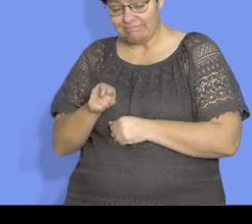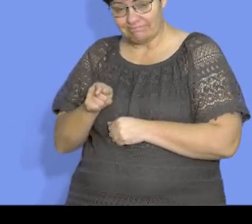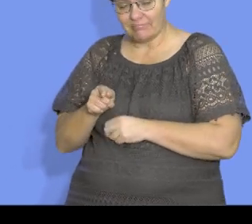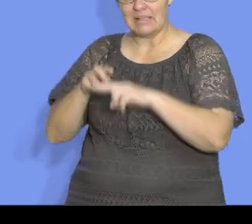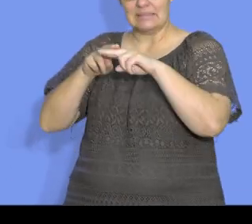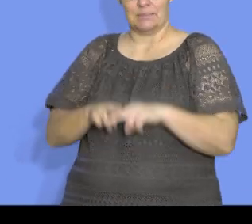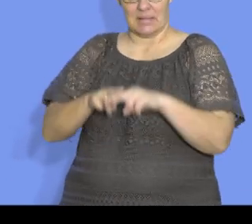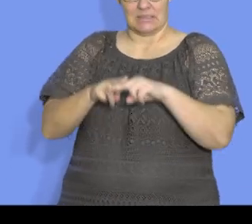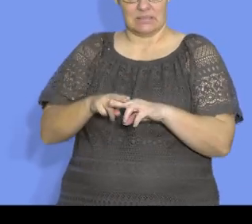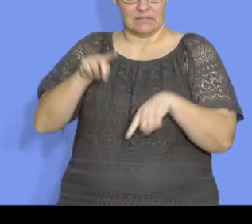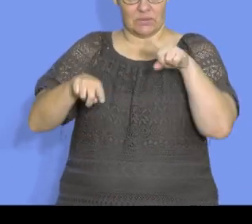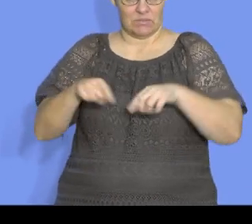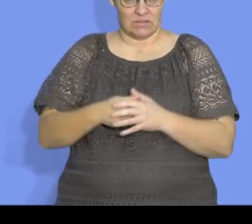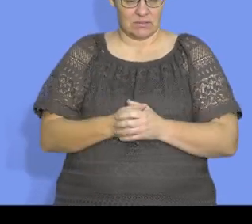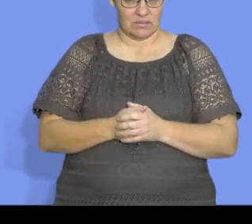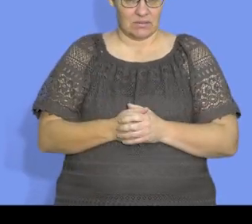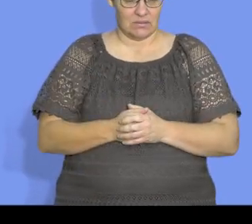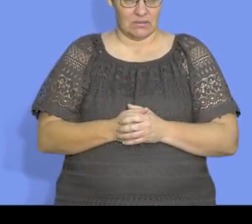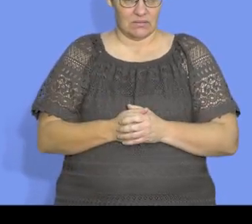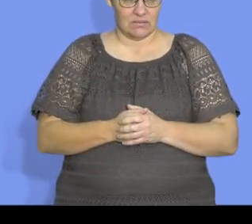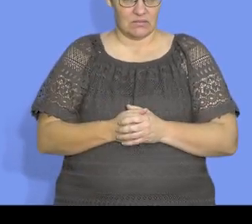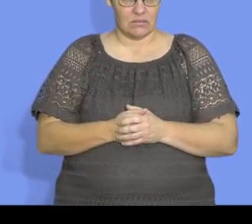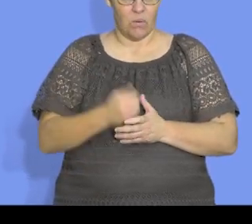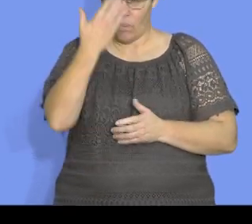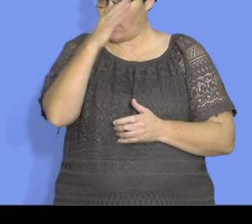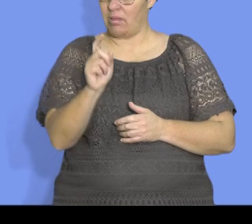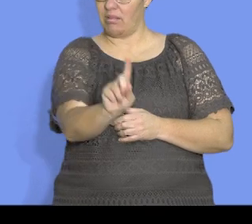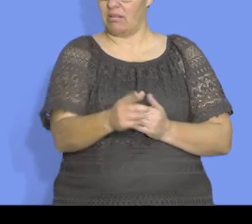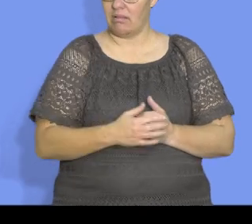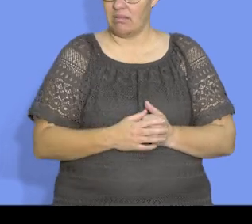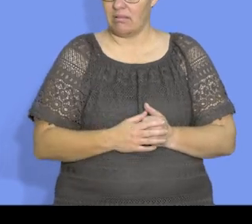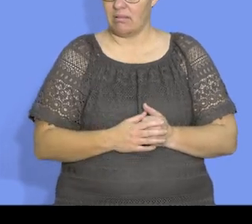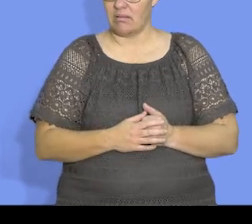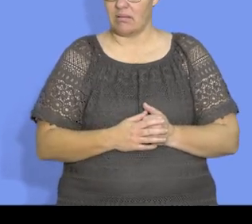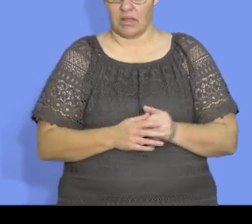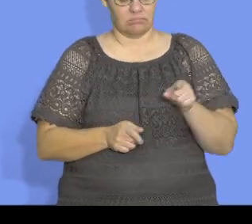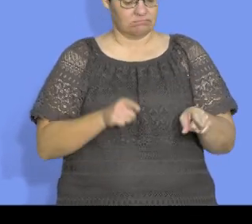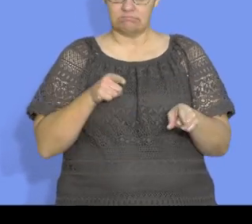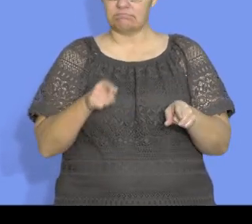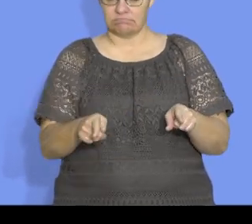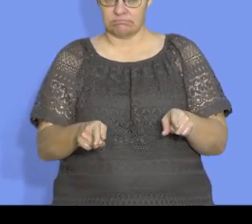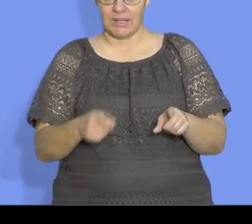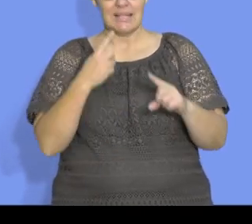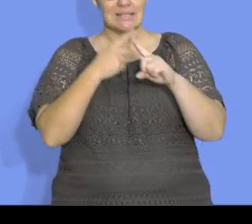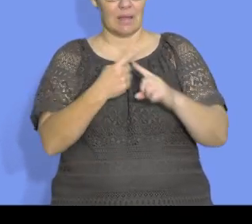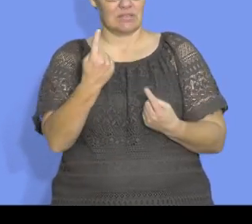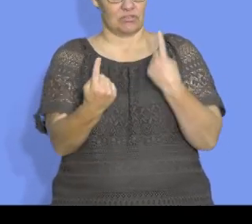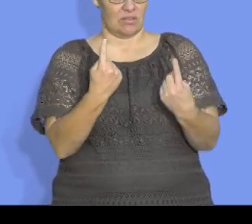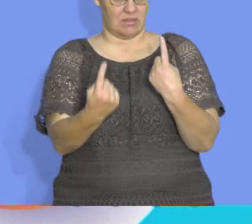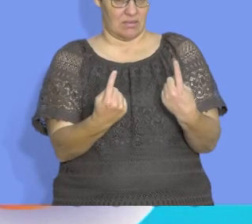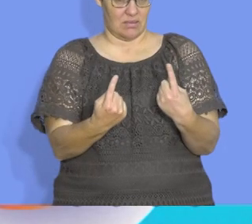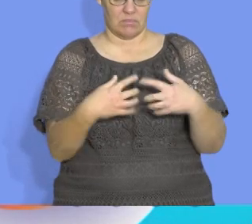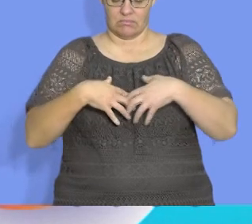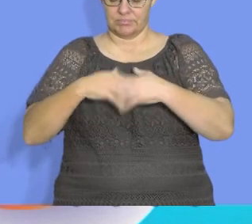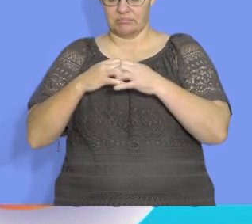and this one as the dependent variable. And what do we know about them? We've got two variables multiplied together